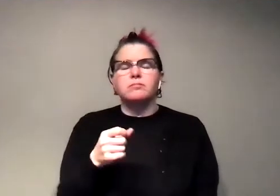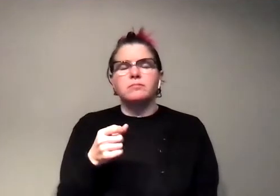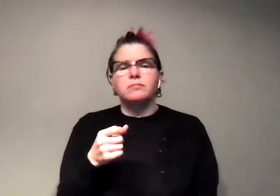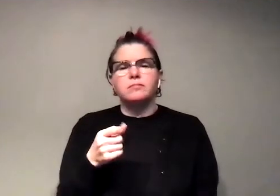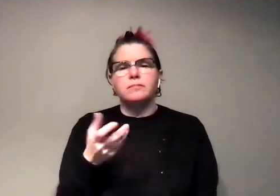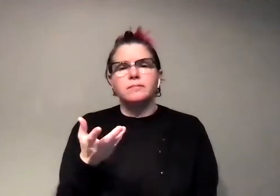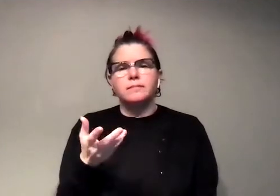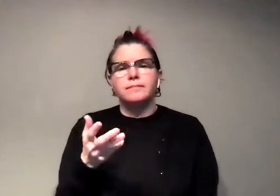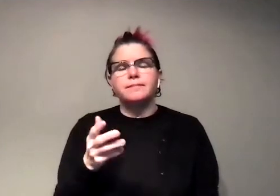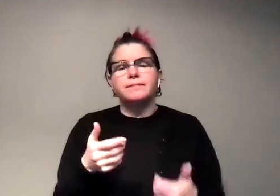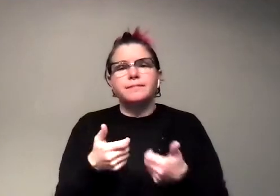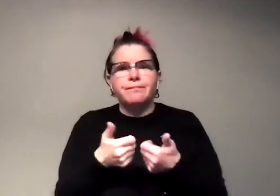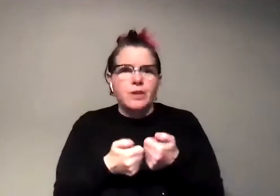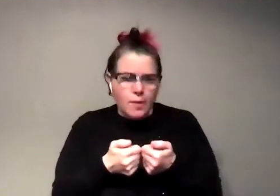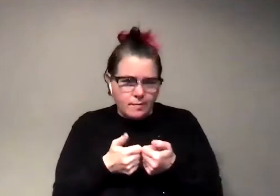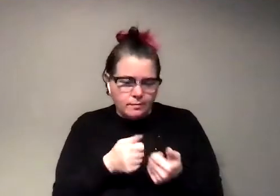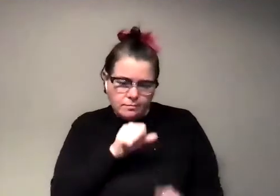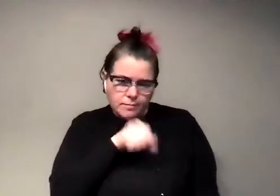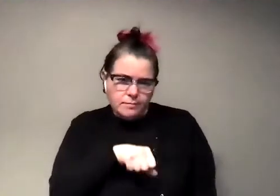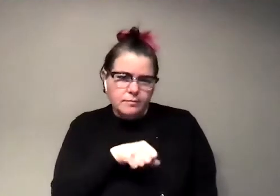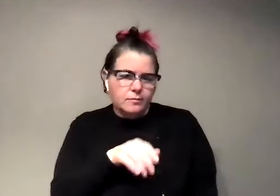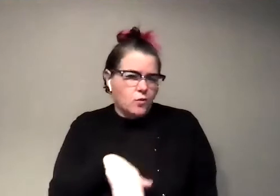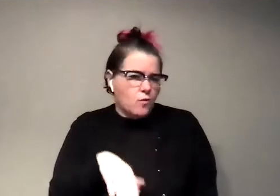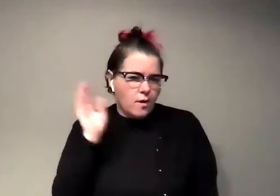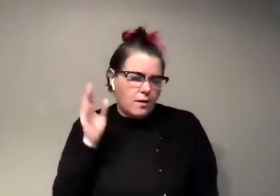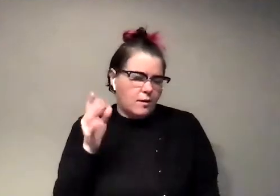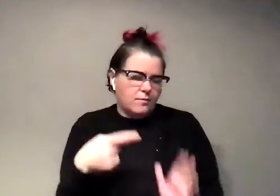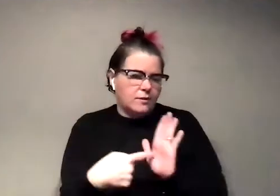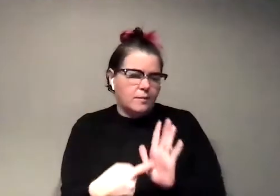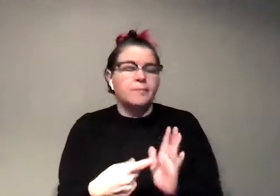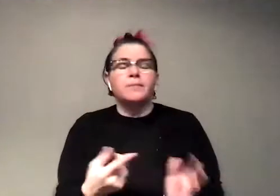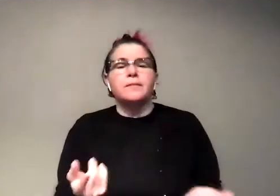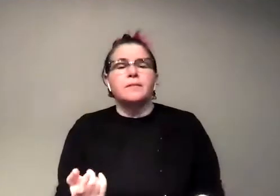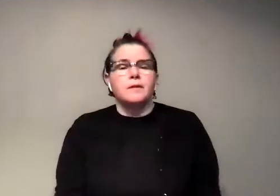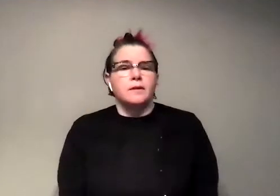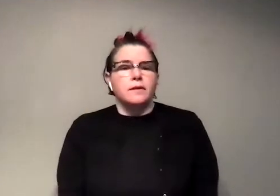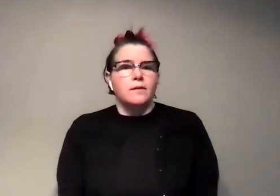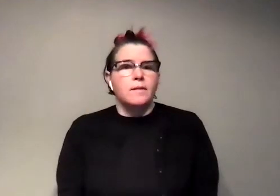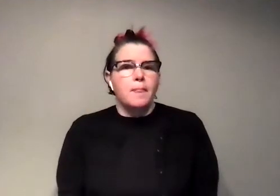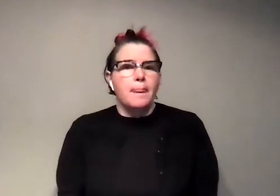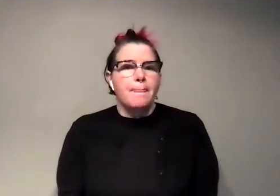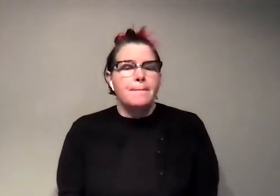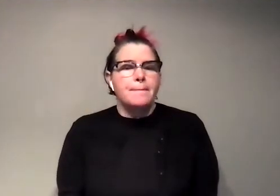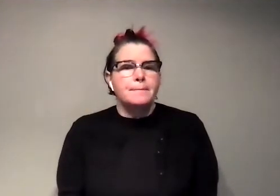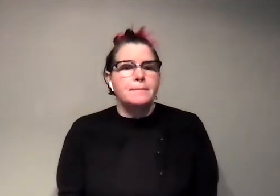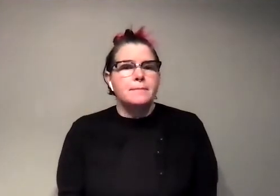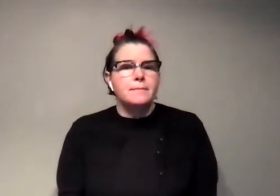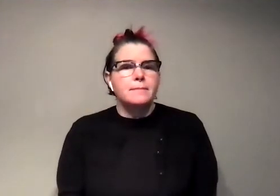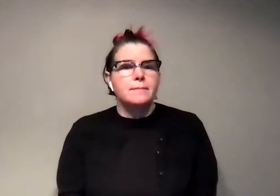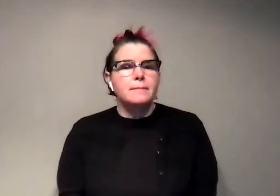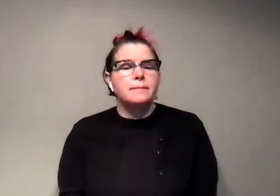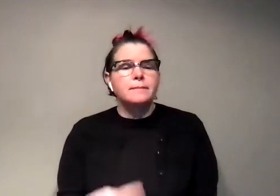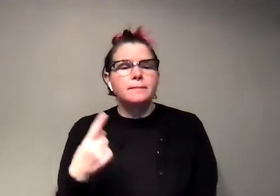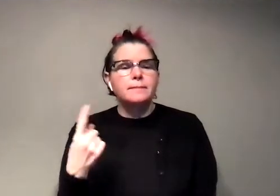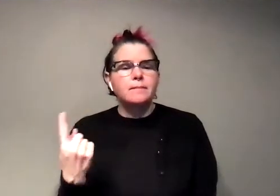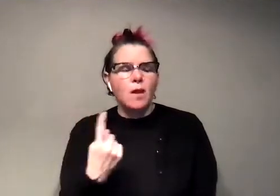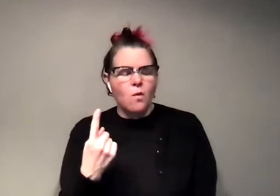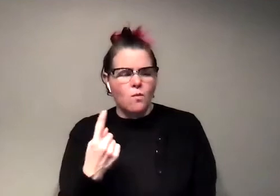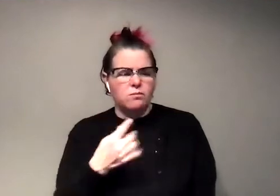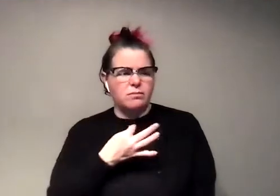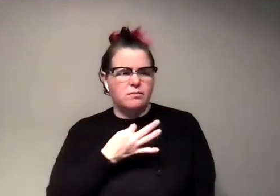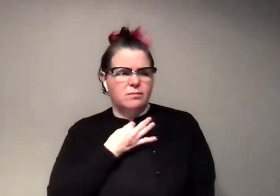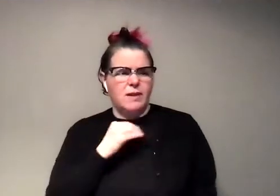of video games, for example, right? And it was always interesting to me, like, how does a cartridge